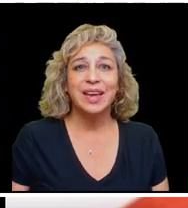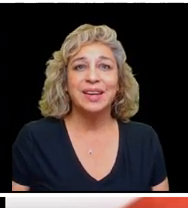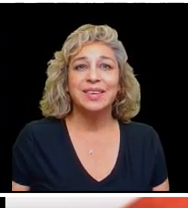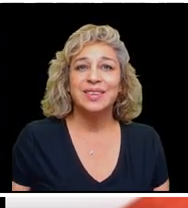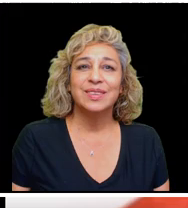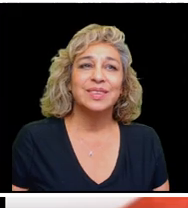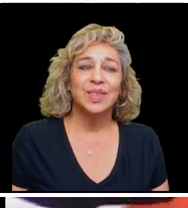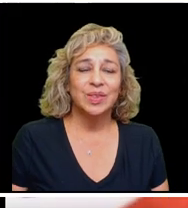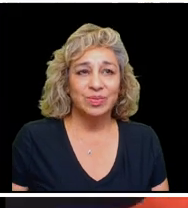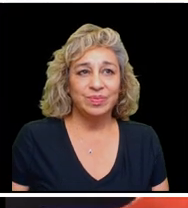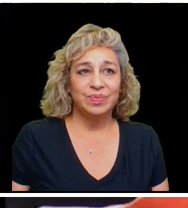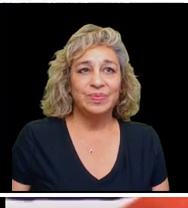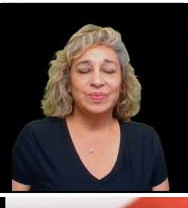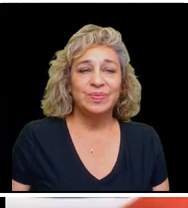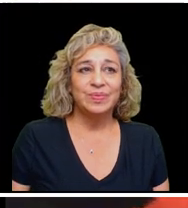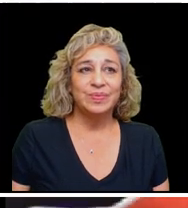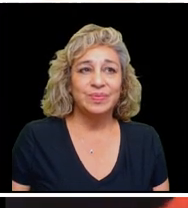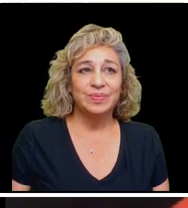sugar cane